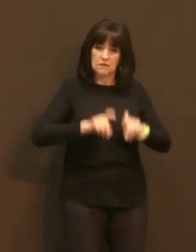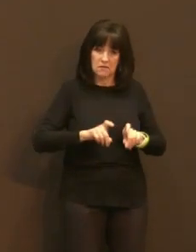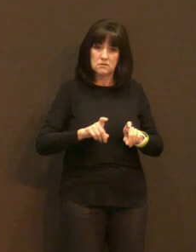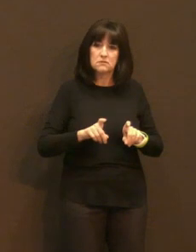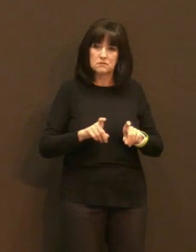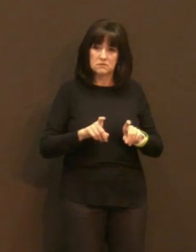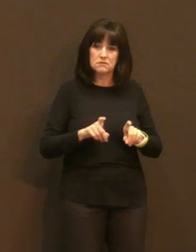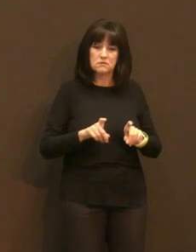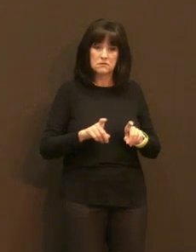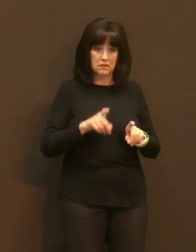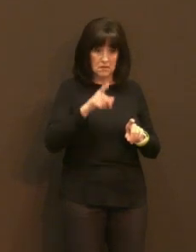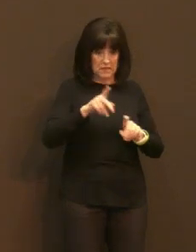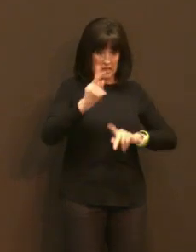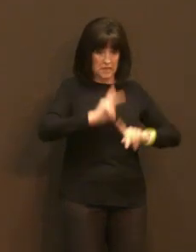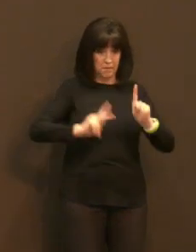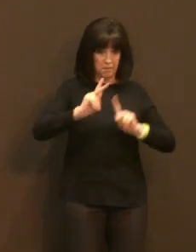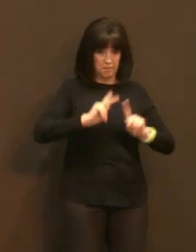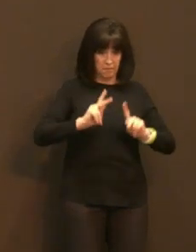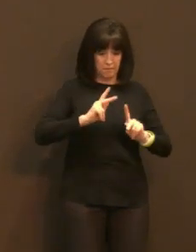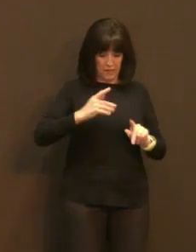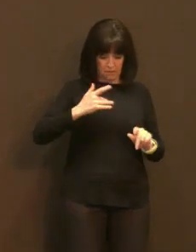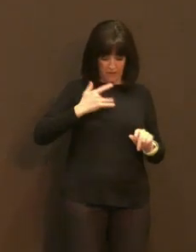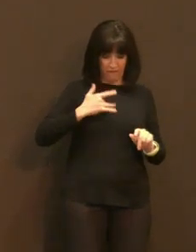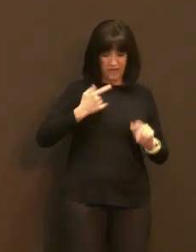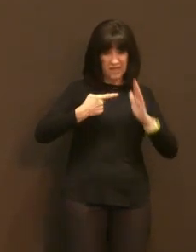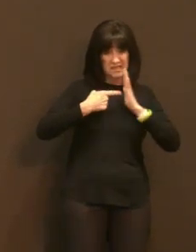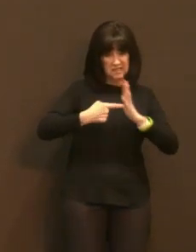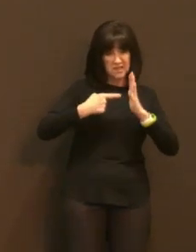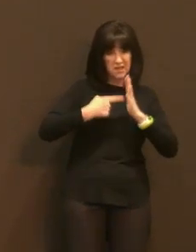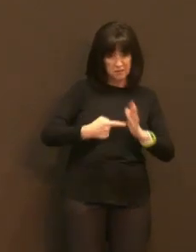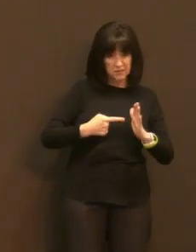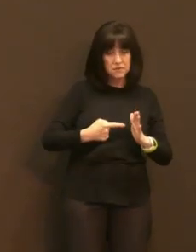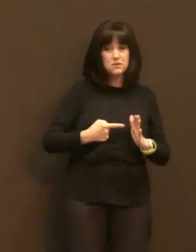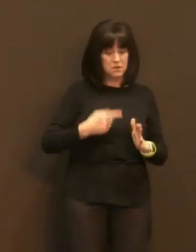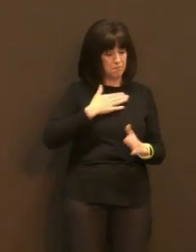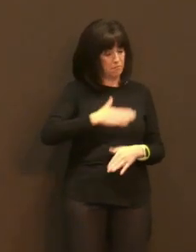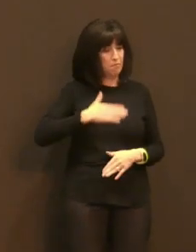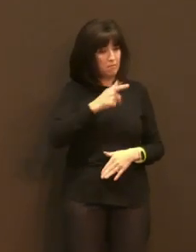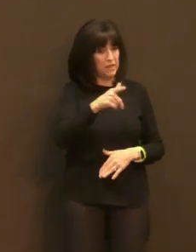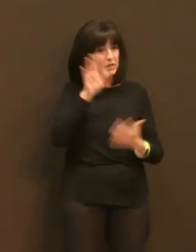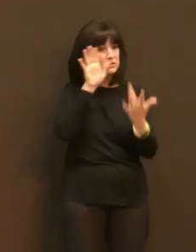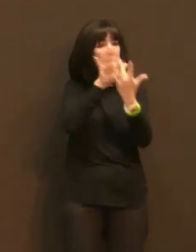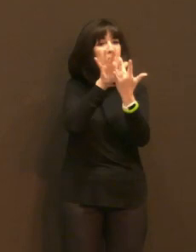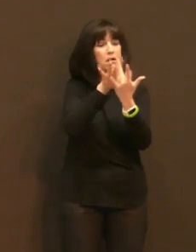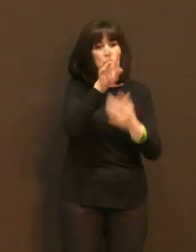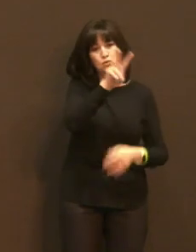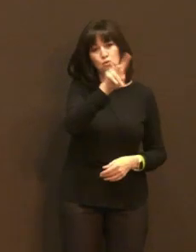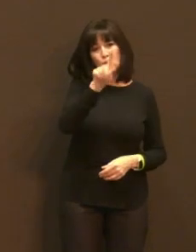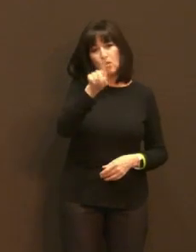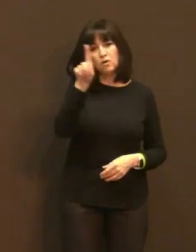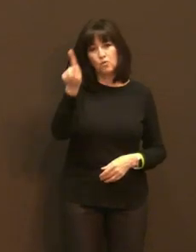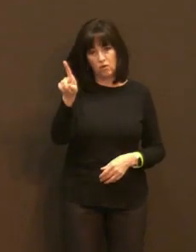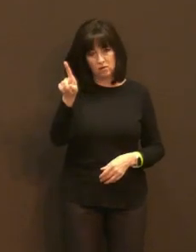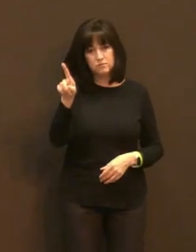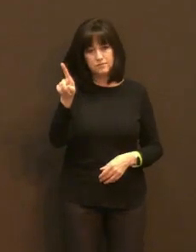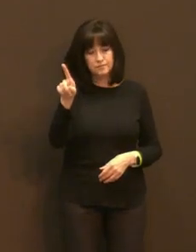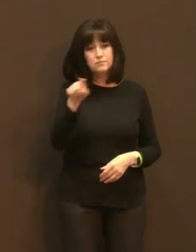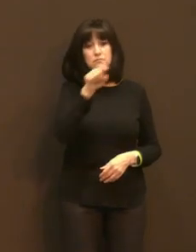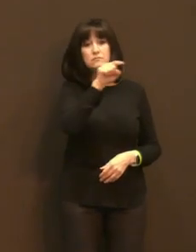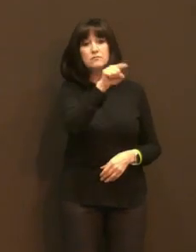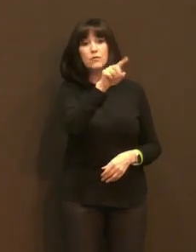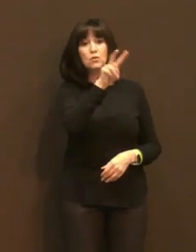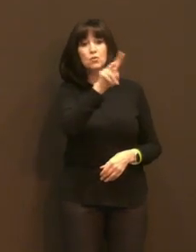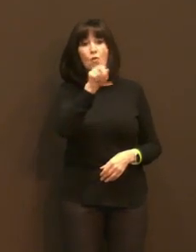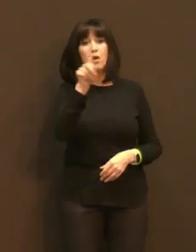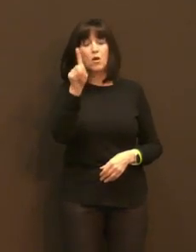that if they have symptoms and they want to be tested, please call 211, where you will be guided to the